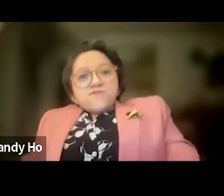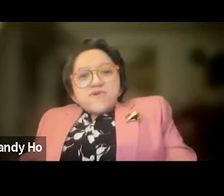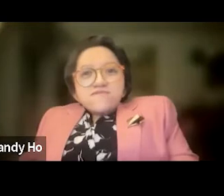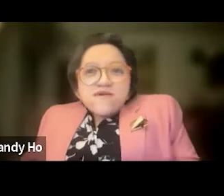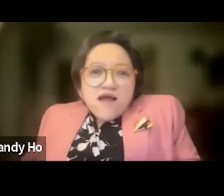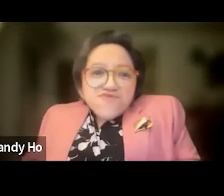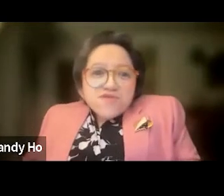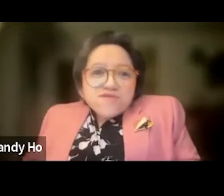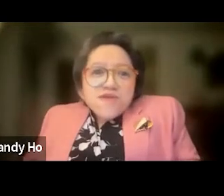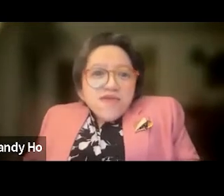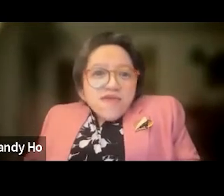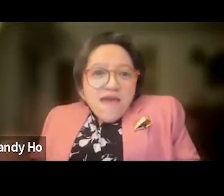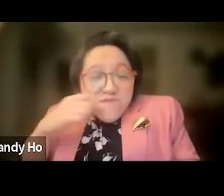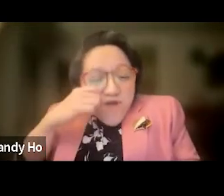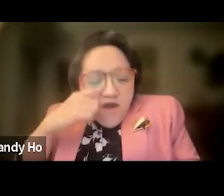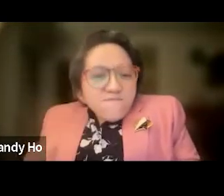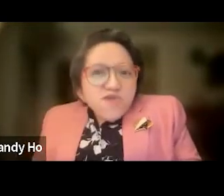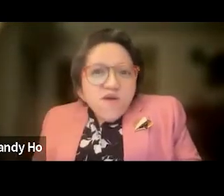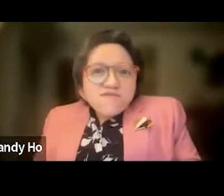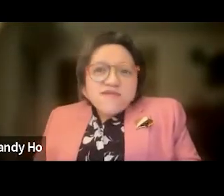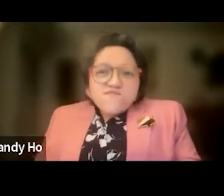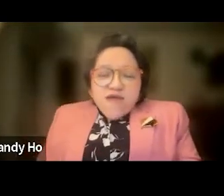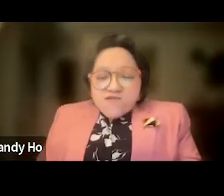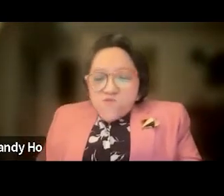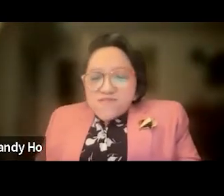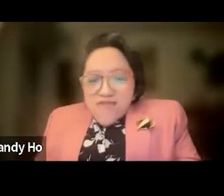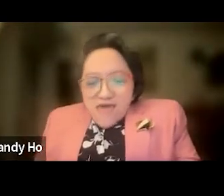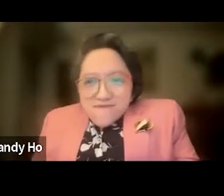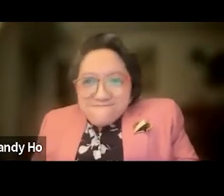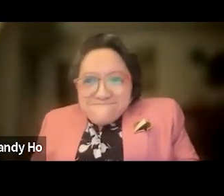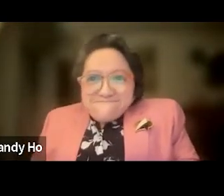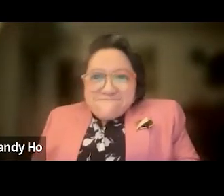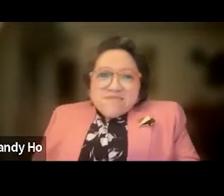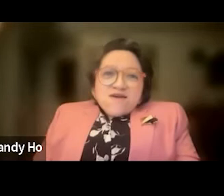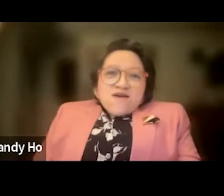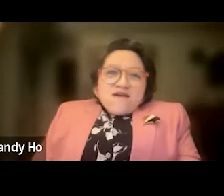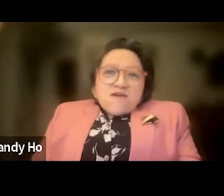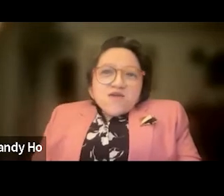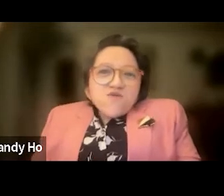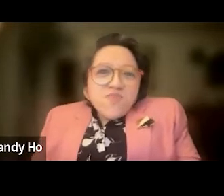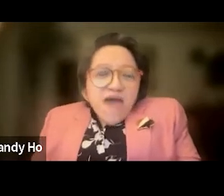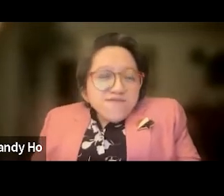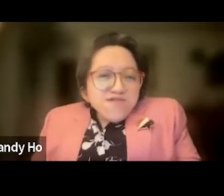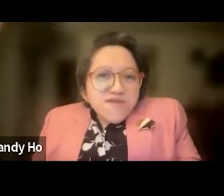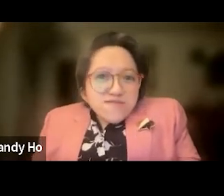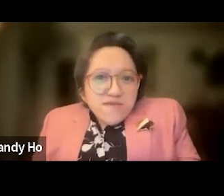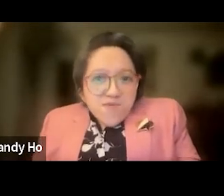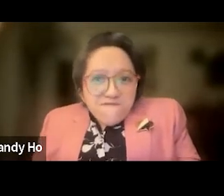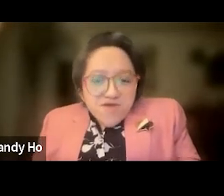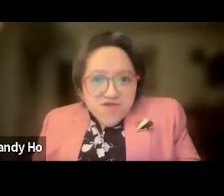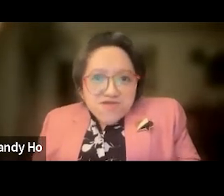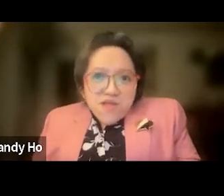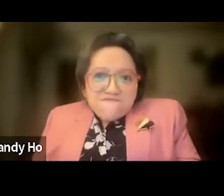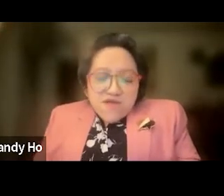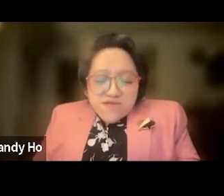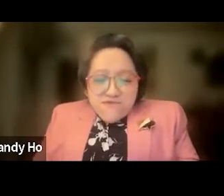So it is a certain Captain Picard of the USS Enterprise who once said, and I quote, "The past is written, but the